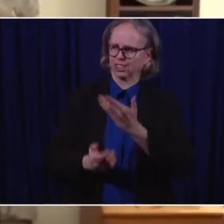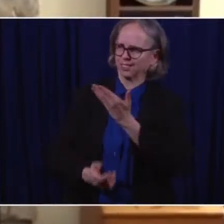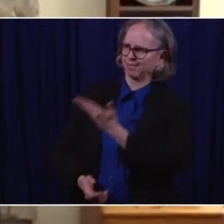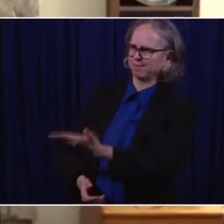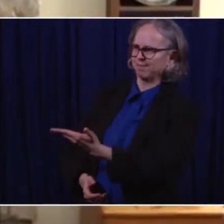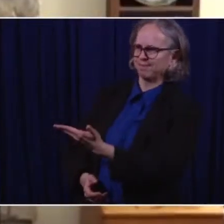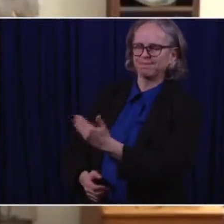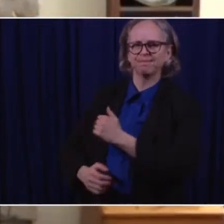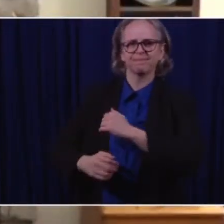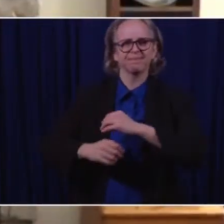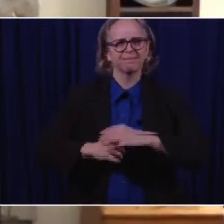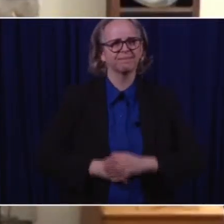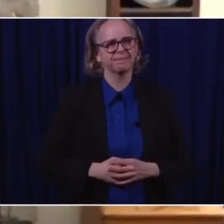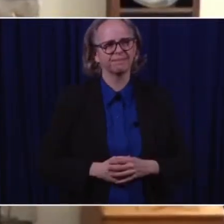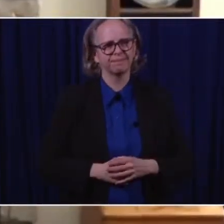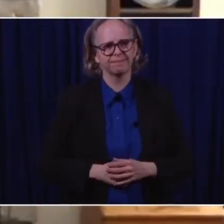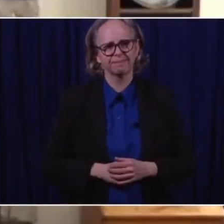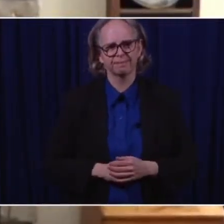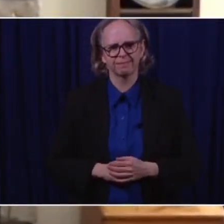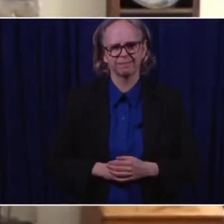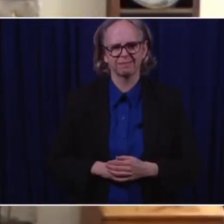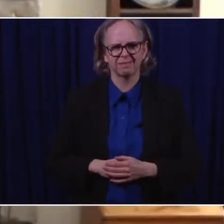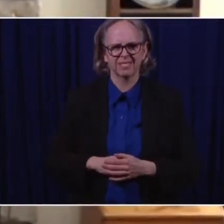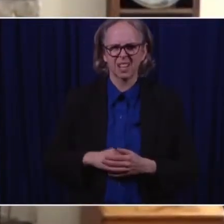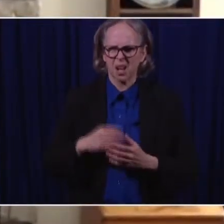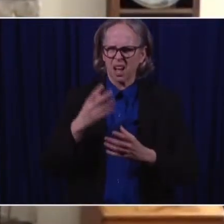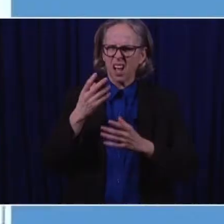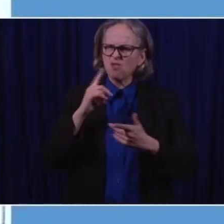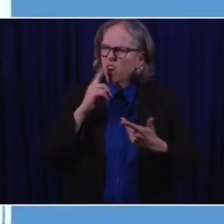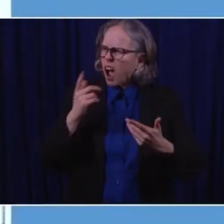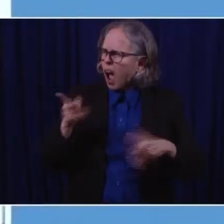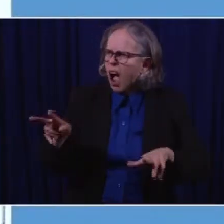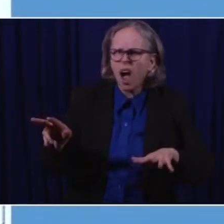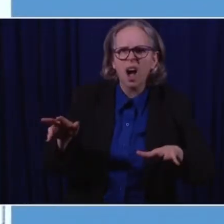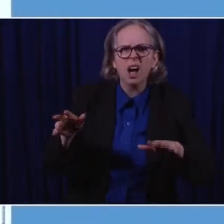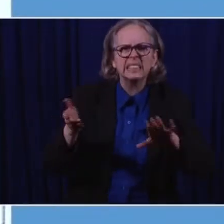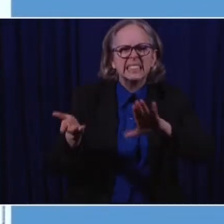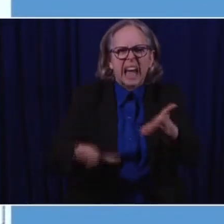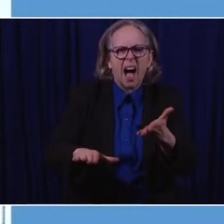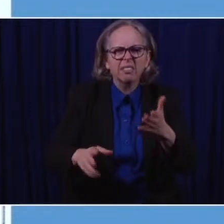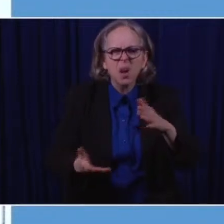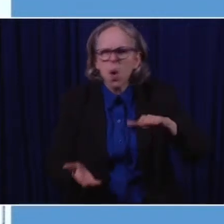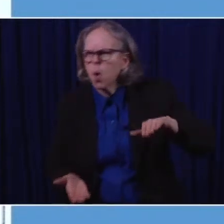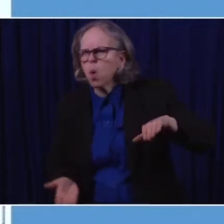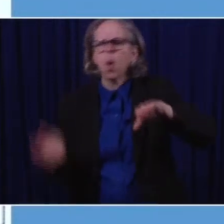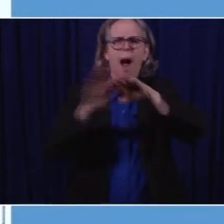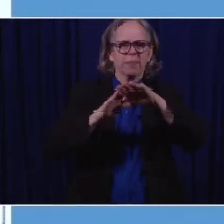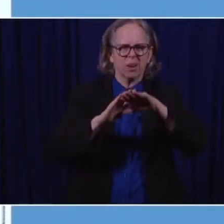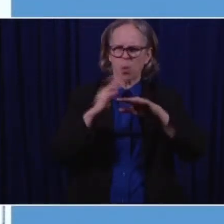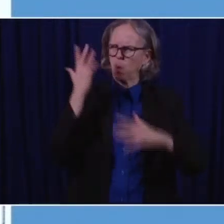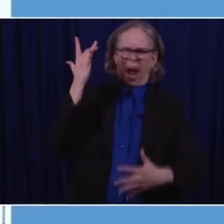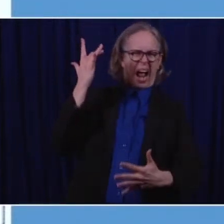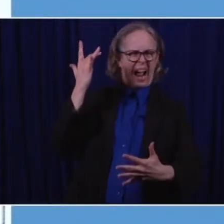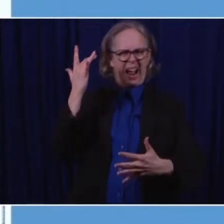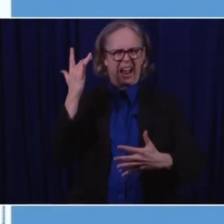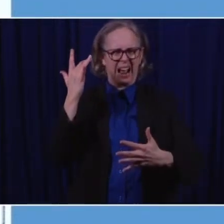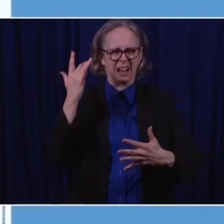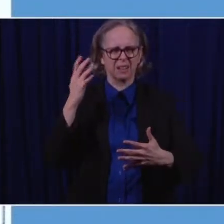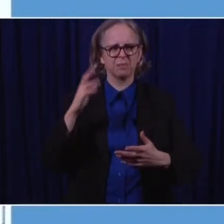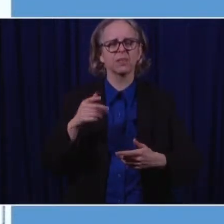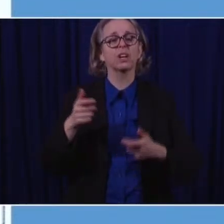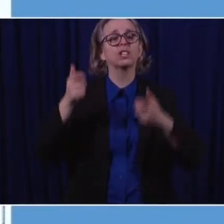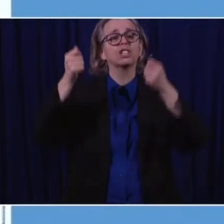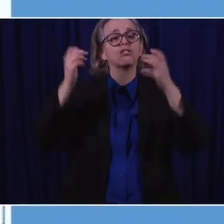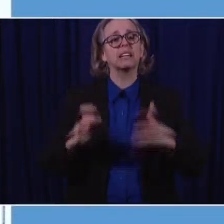You'll see a big change in deaths. And again, this Director McLeod has talked about this, talked to the